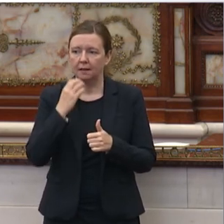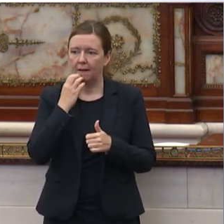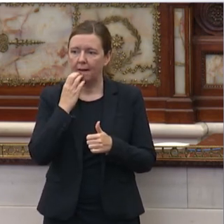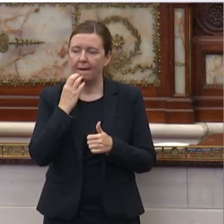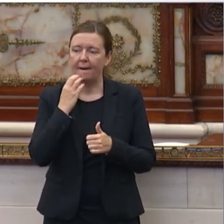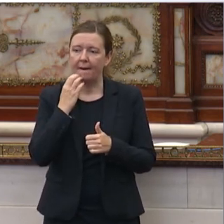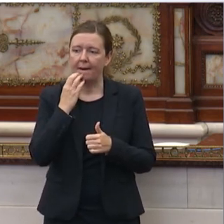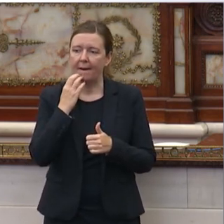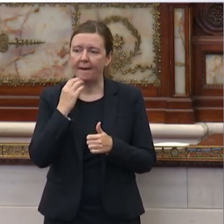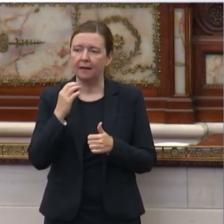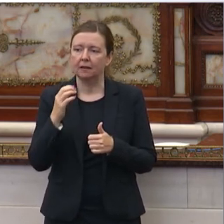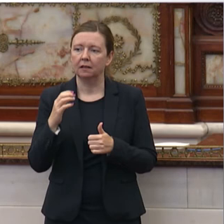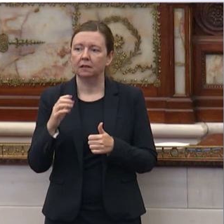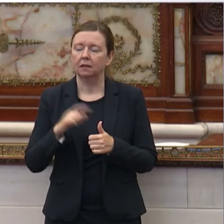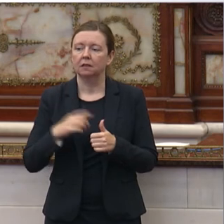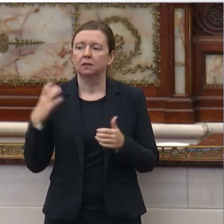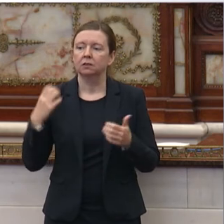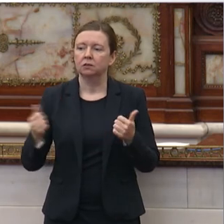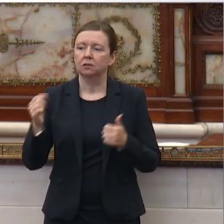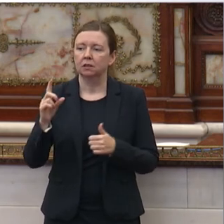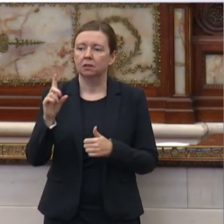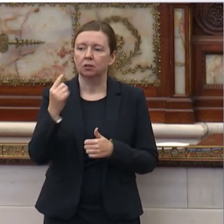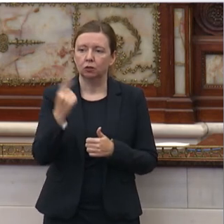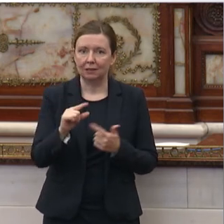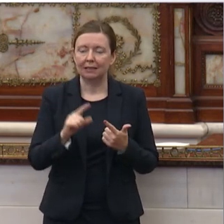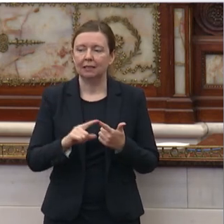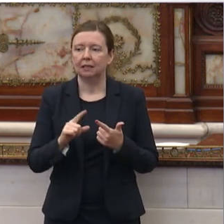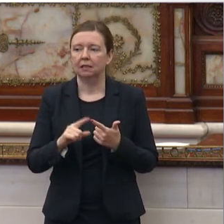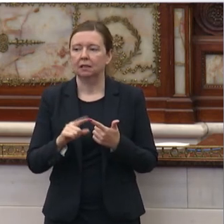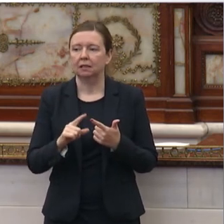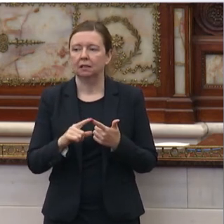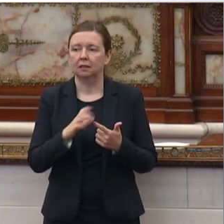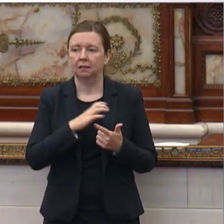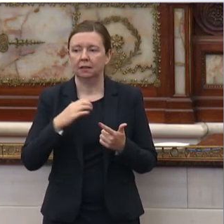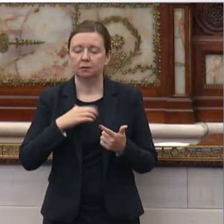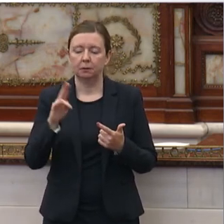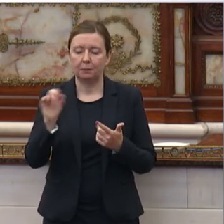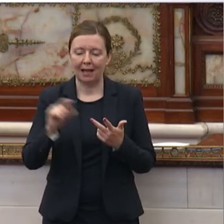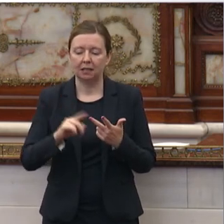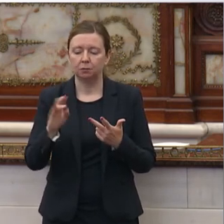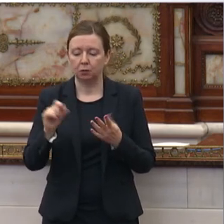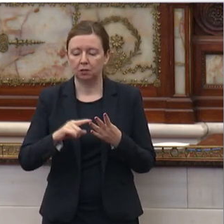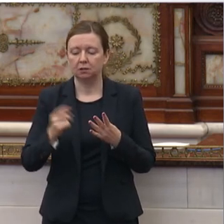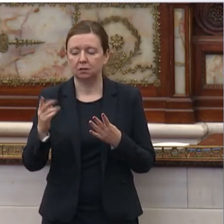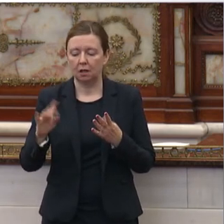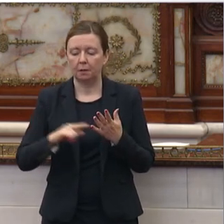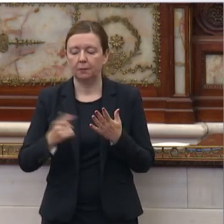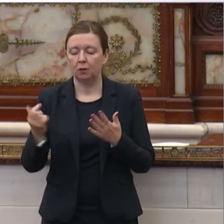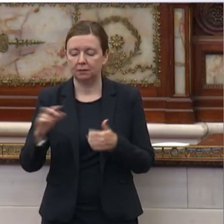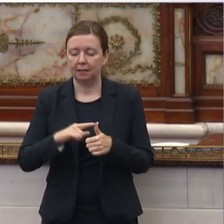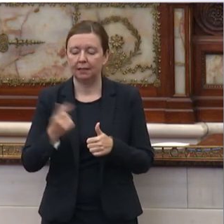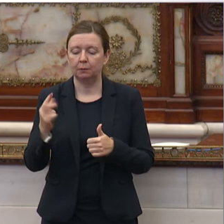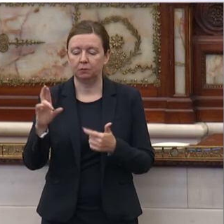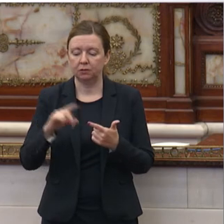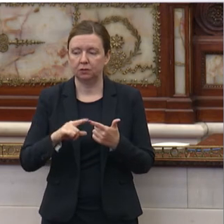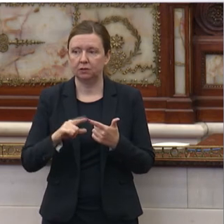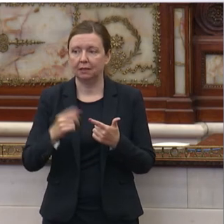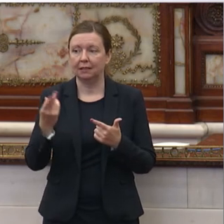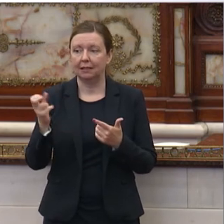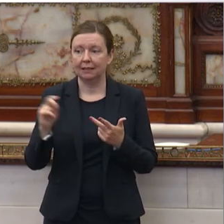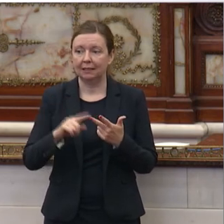Council Finance Committee Chair Derek Green and Council Members Bass, Brooks, Dom, Gauthier, Gilmore Richardson,